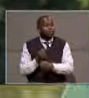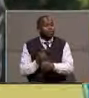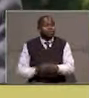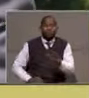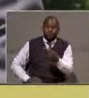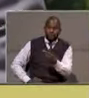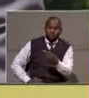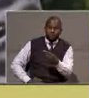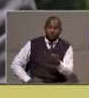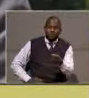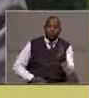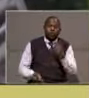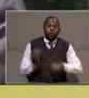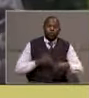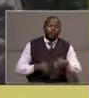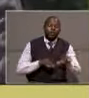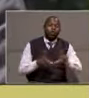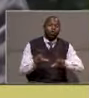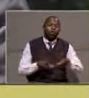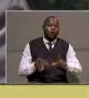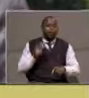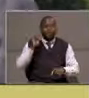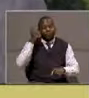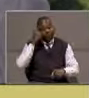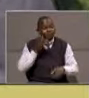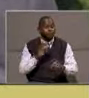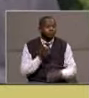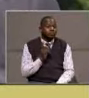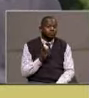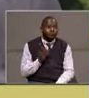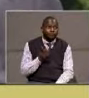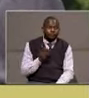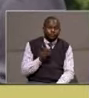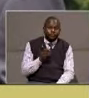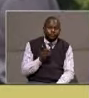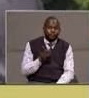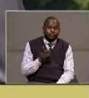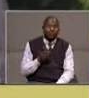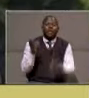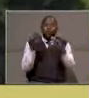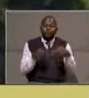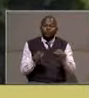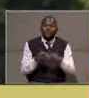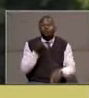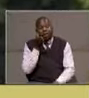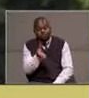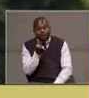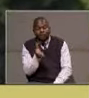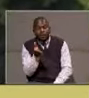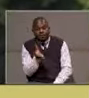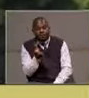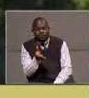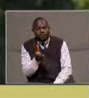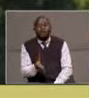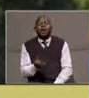that corruption in local governments, corruption is local government. So contractor, if you are here, I